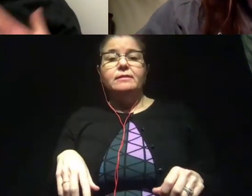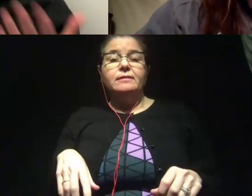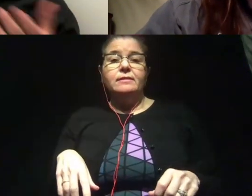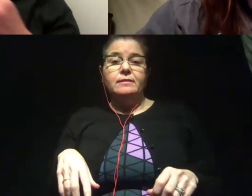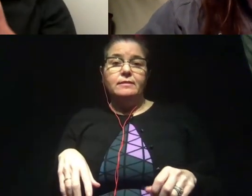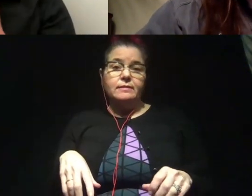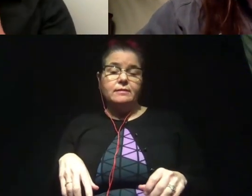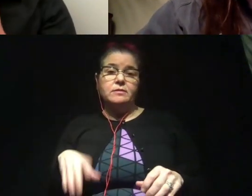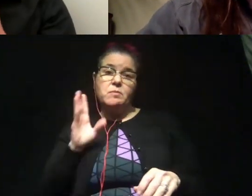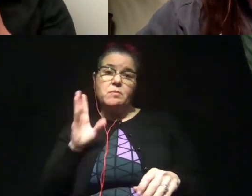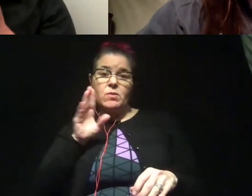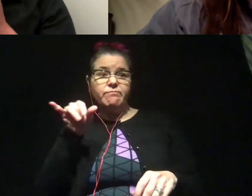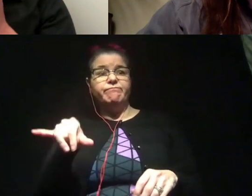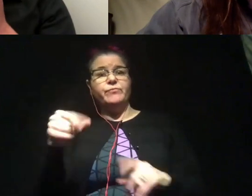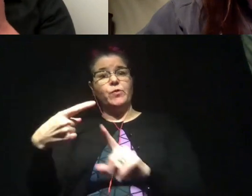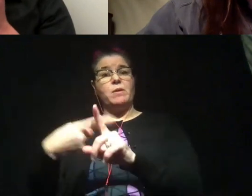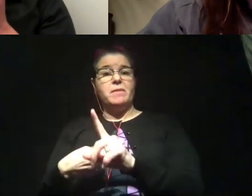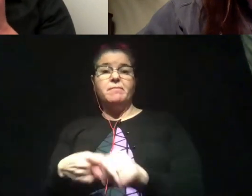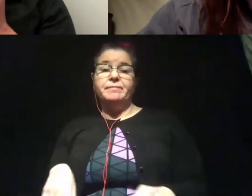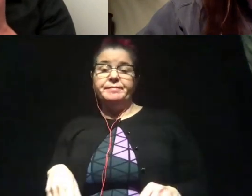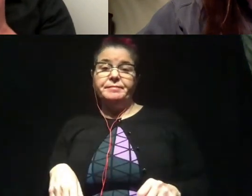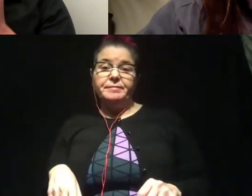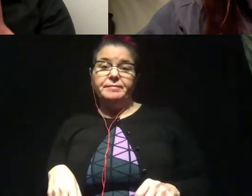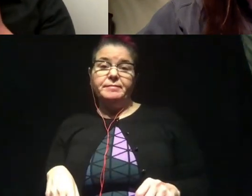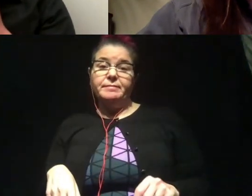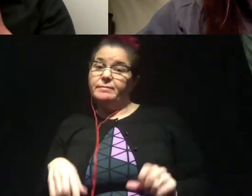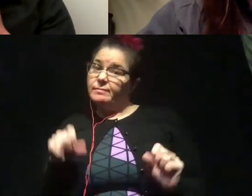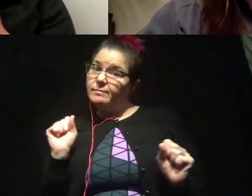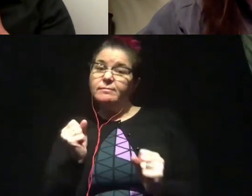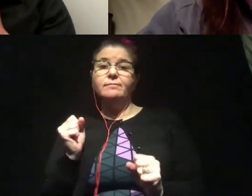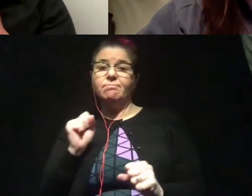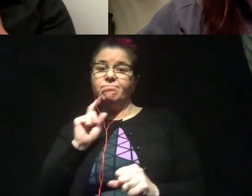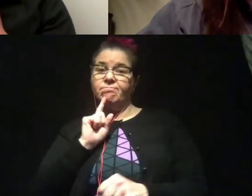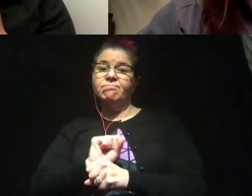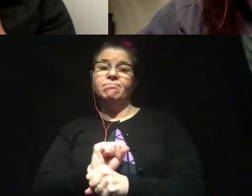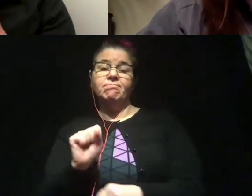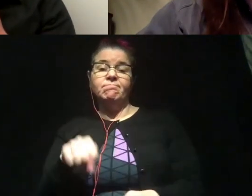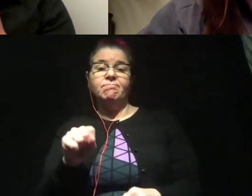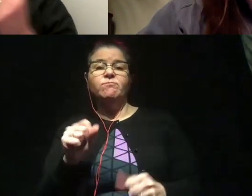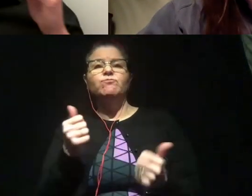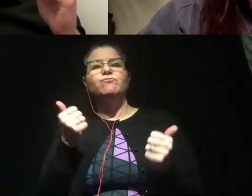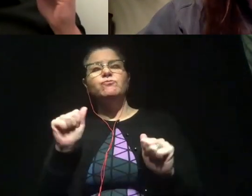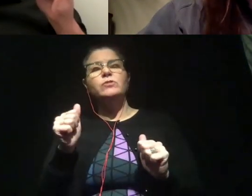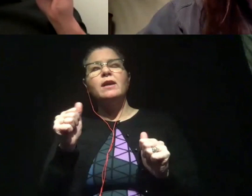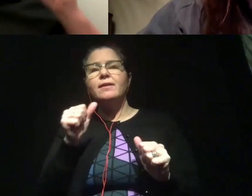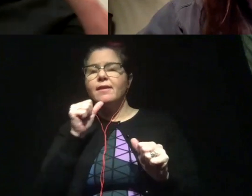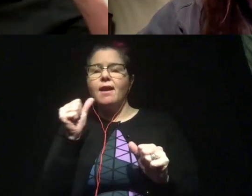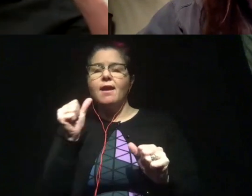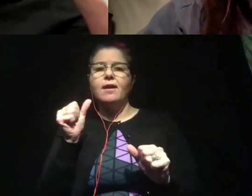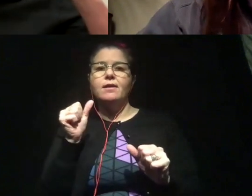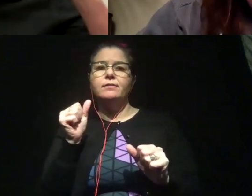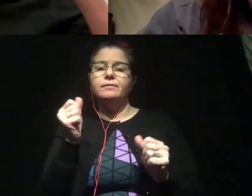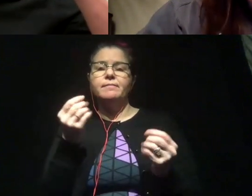And we'll stay out there for a month. It does get very cold sometimes. We try and be out there when it's not